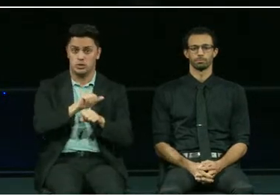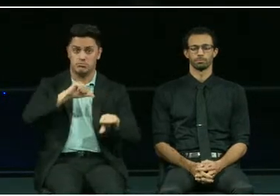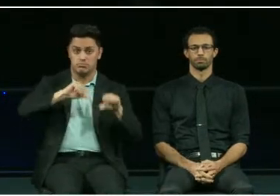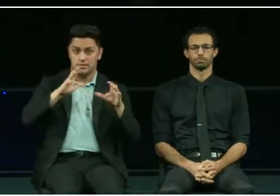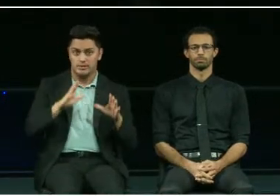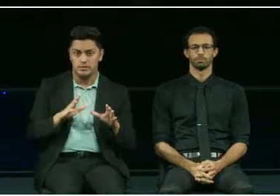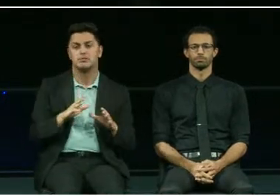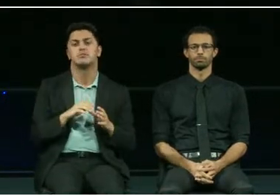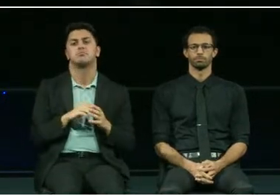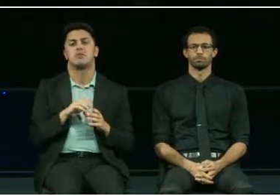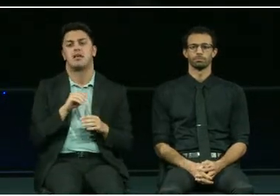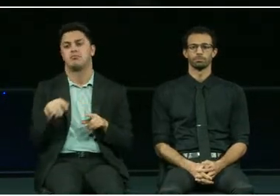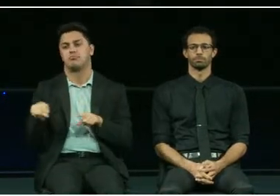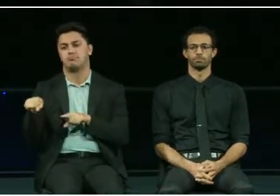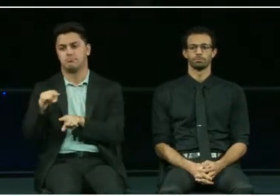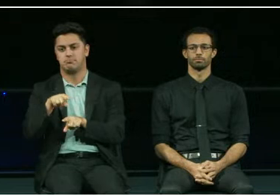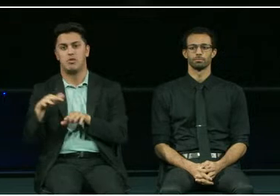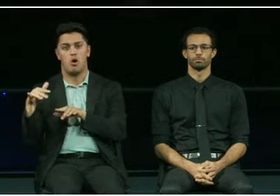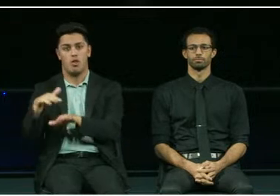the HAULOUT.